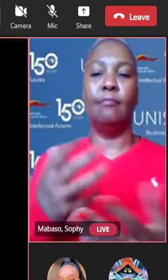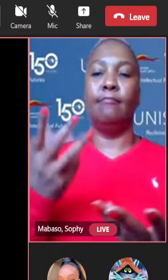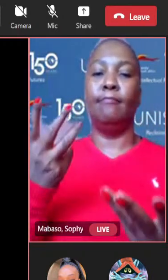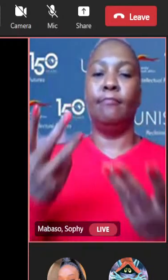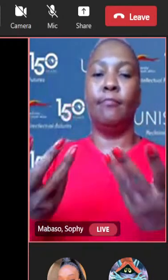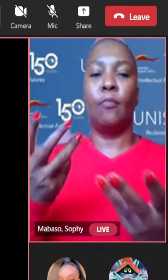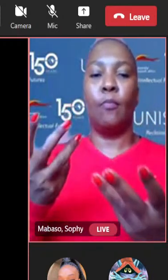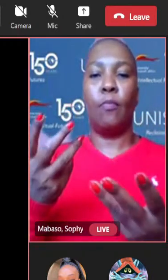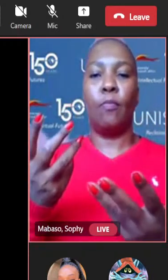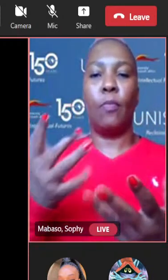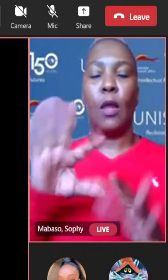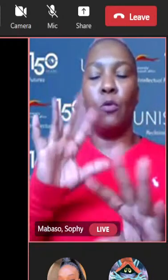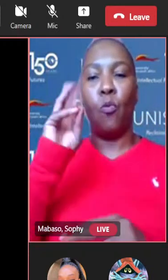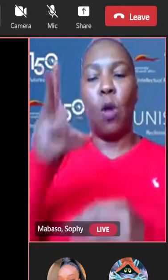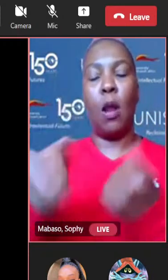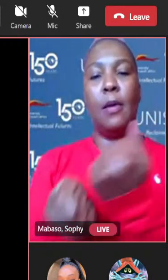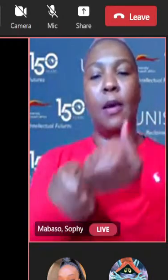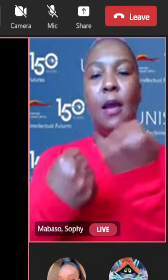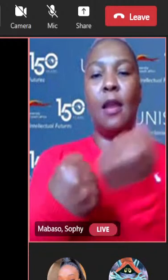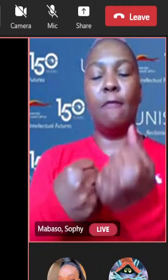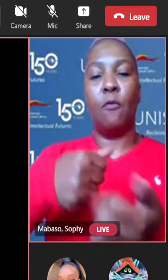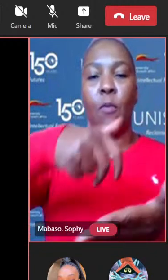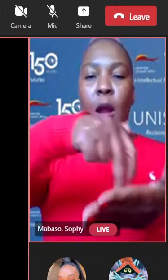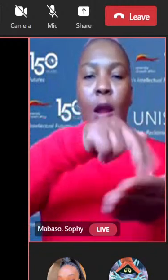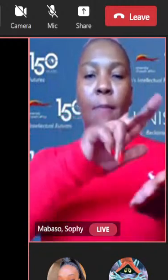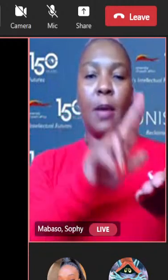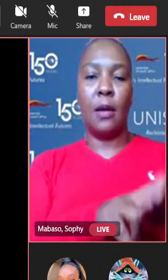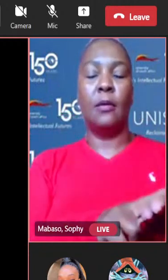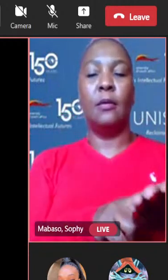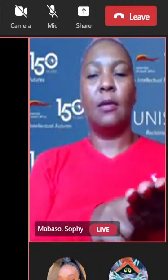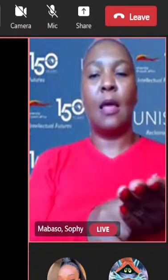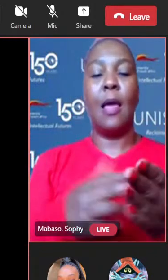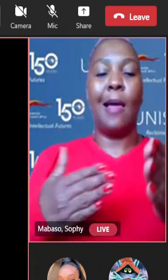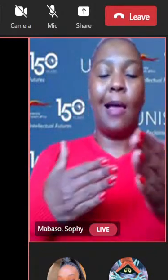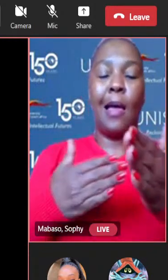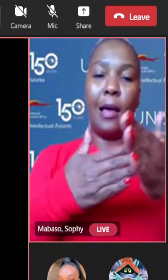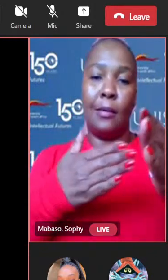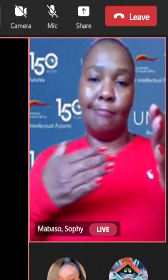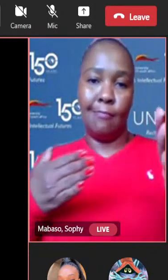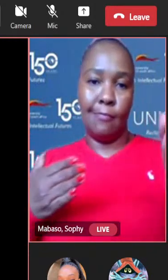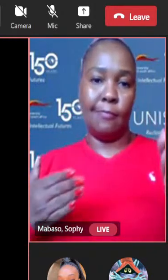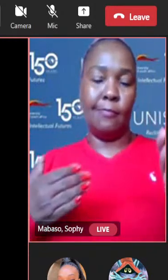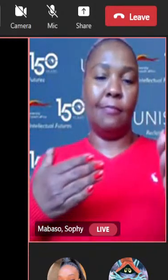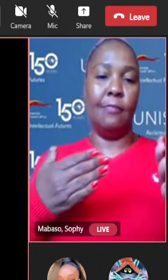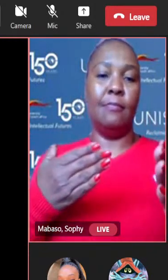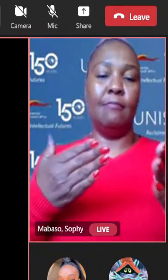You will be supported from your application right up to the